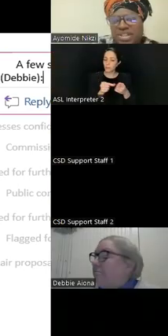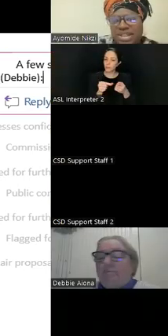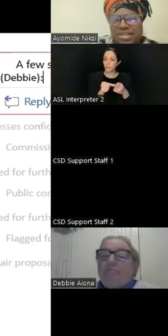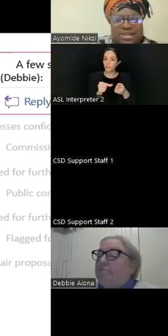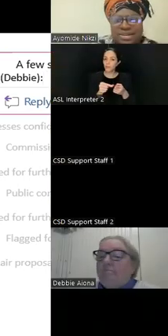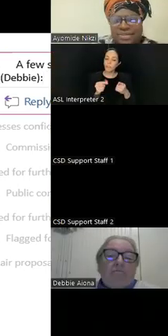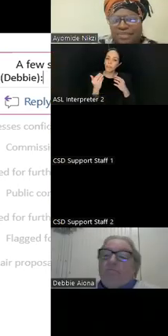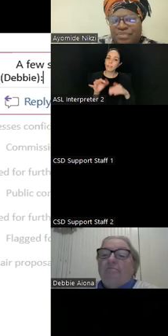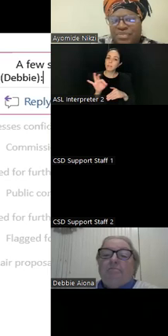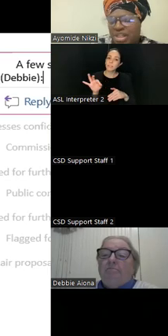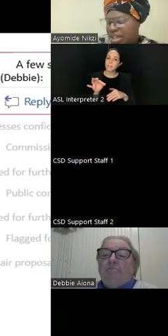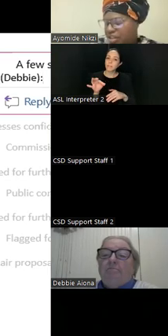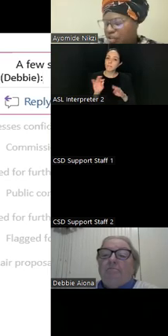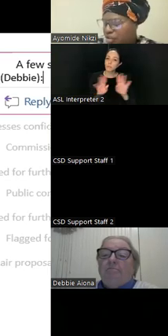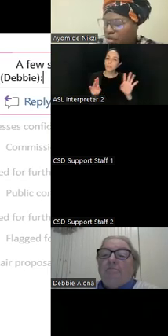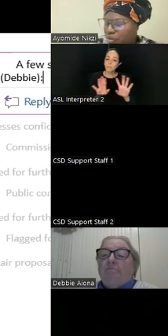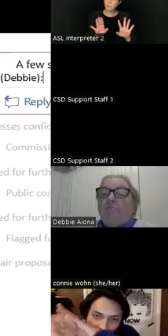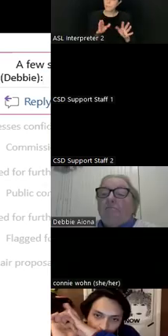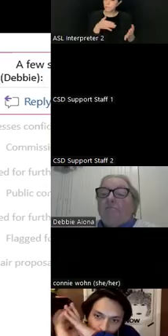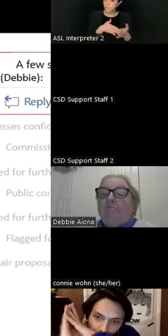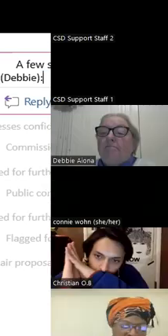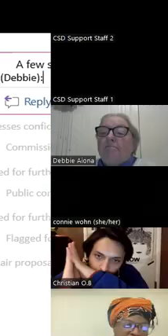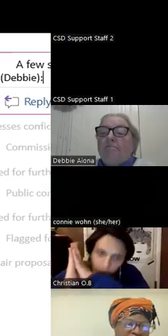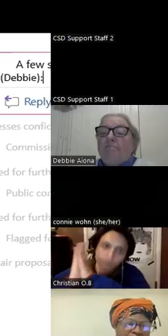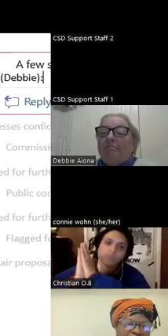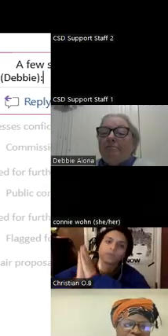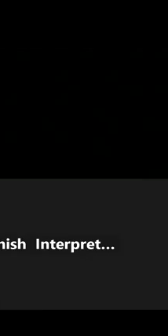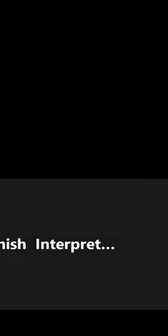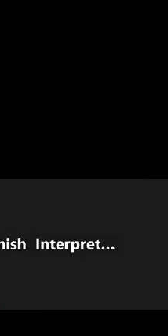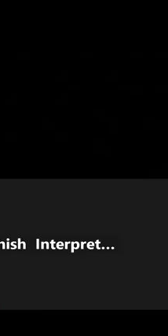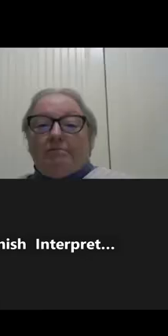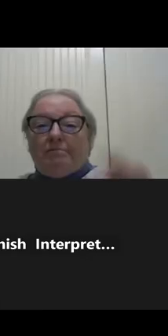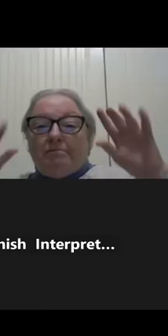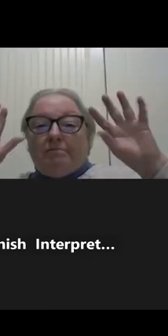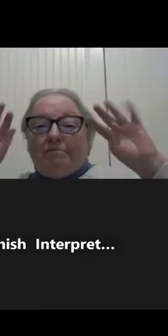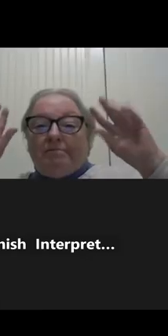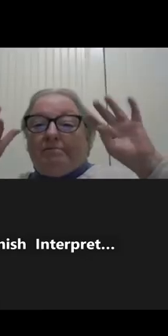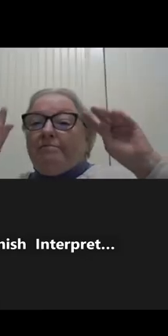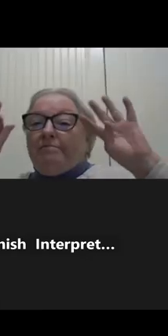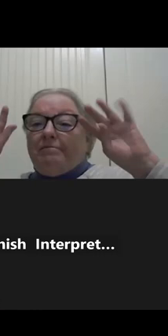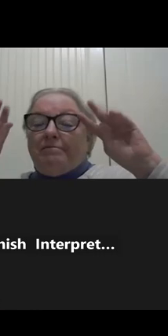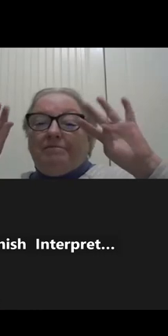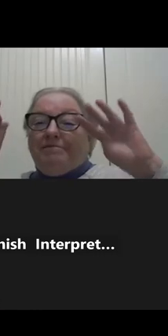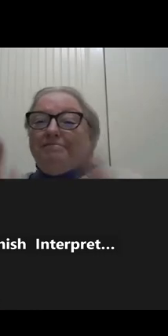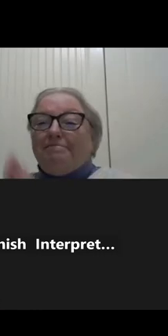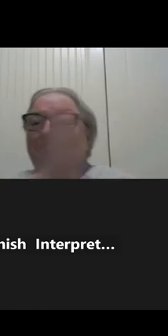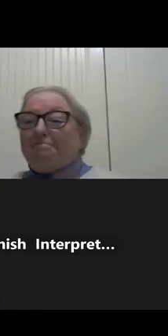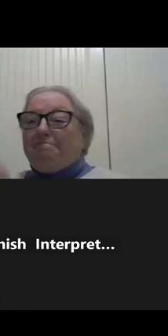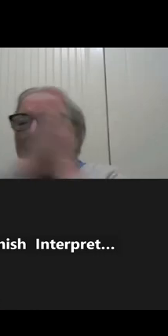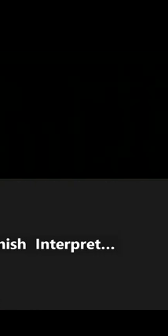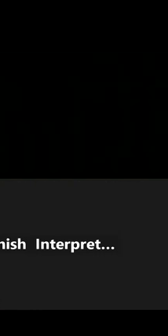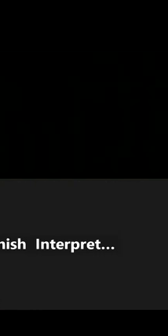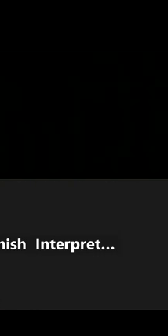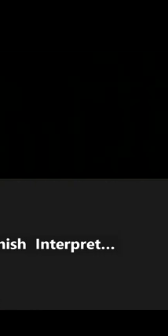Section B6? Is there general agreement to adding this change to B6? All right, we are good